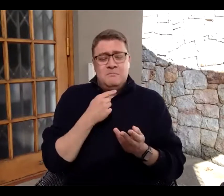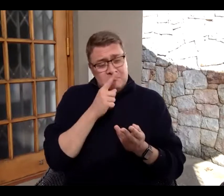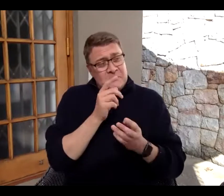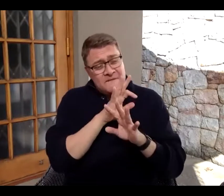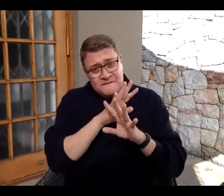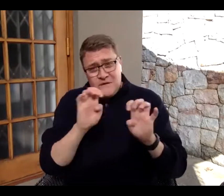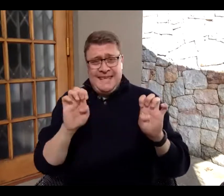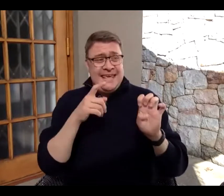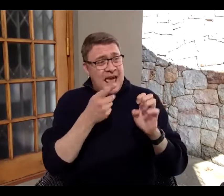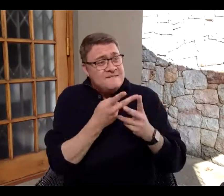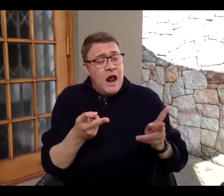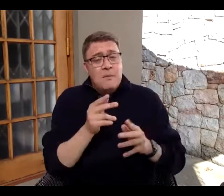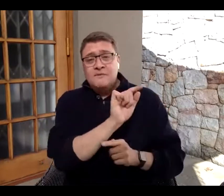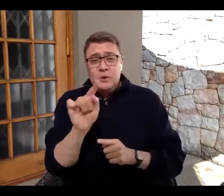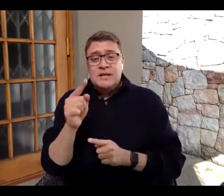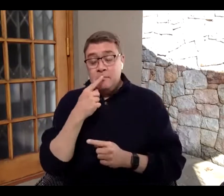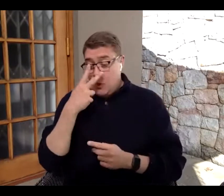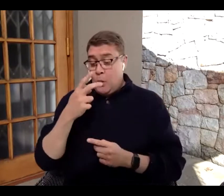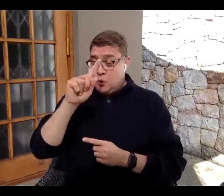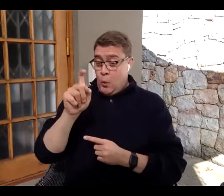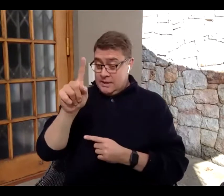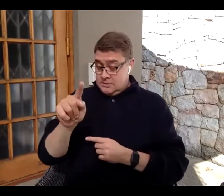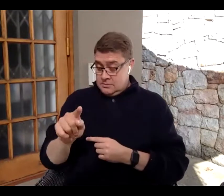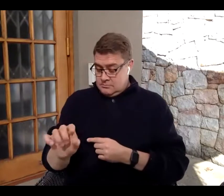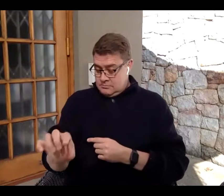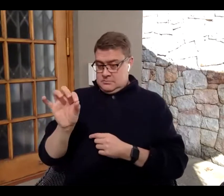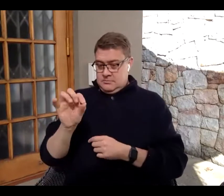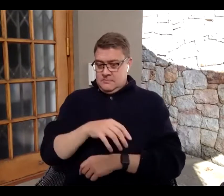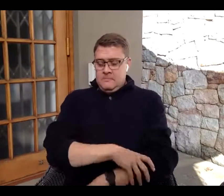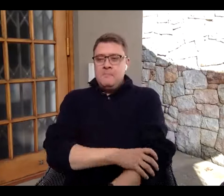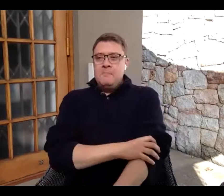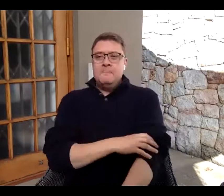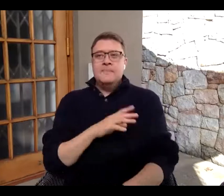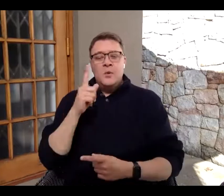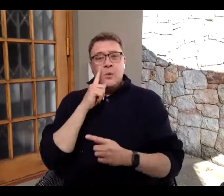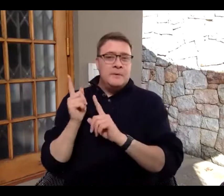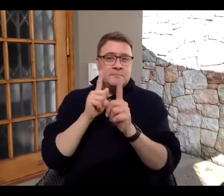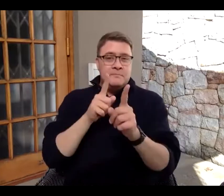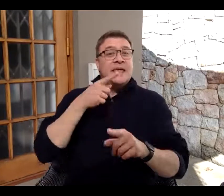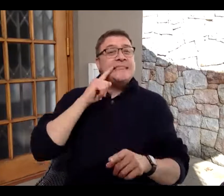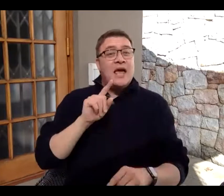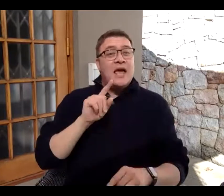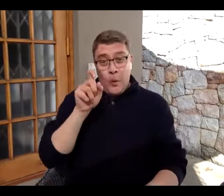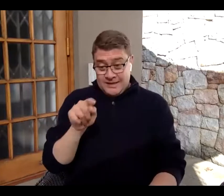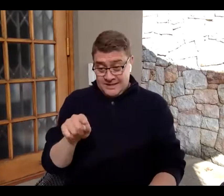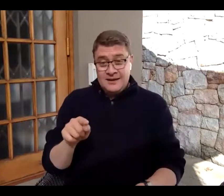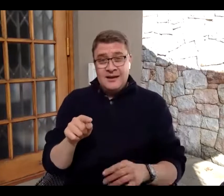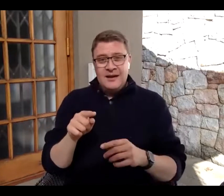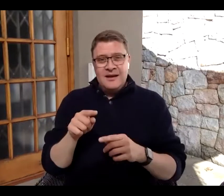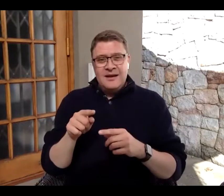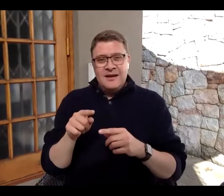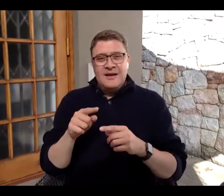questions, and the one that I saw that was directed at Terrence will open with a light-hearted